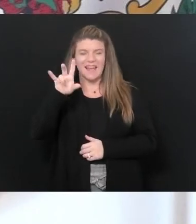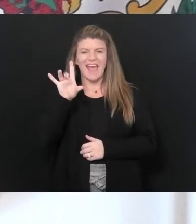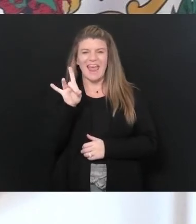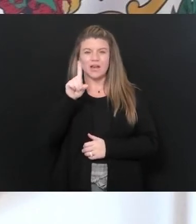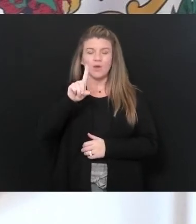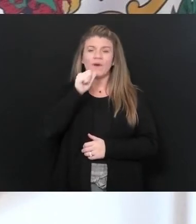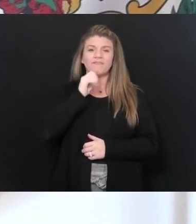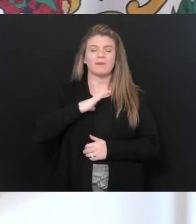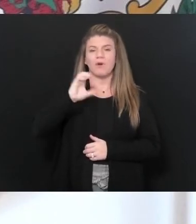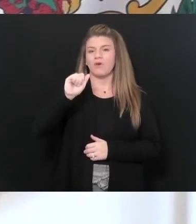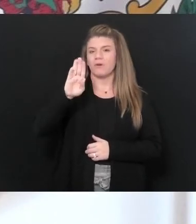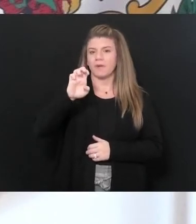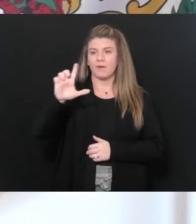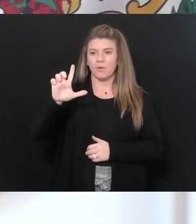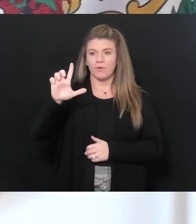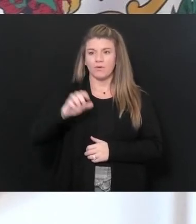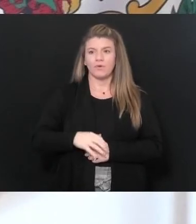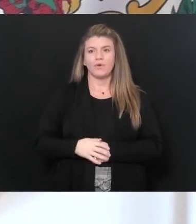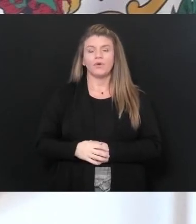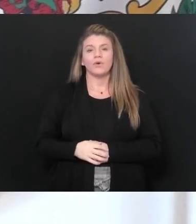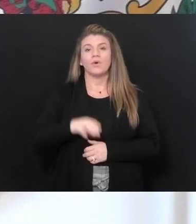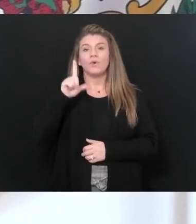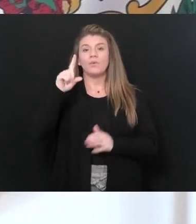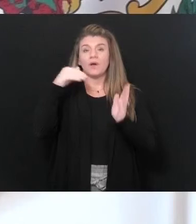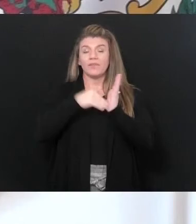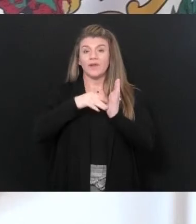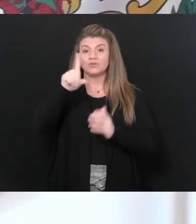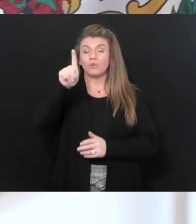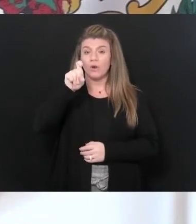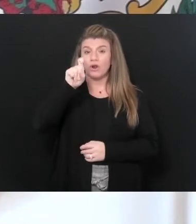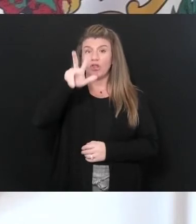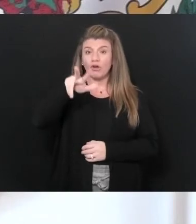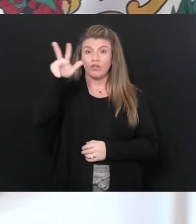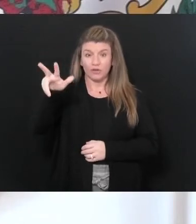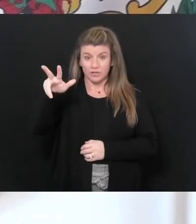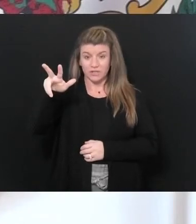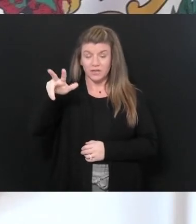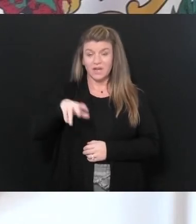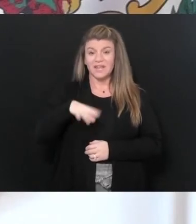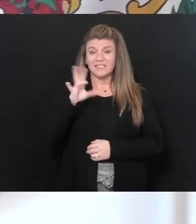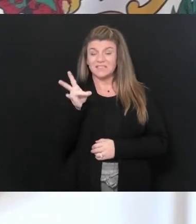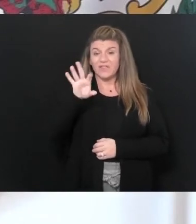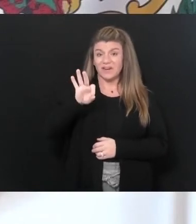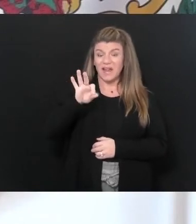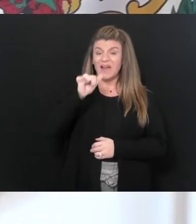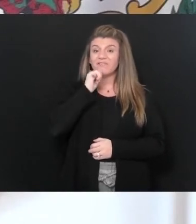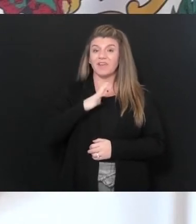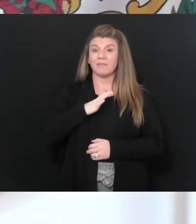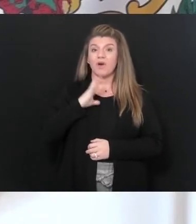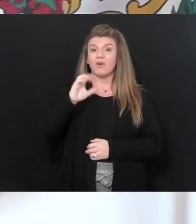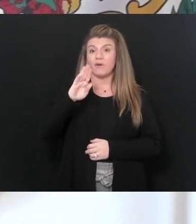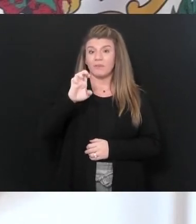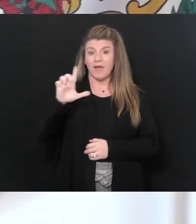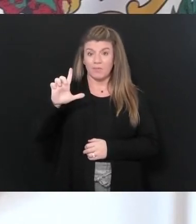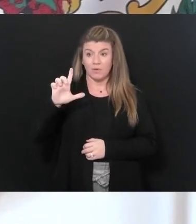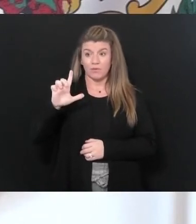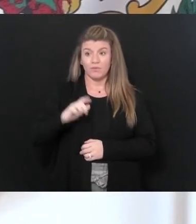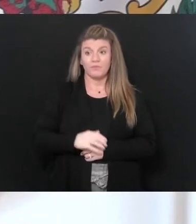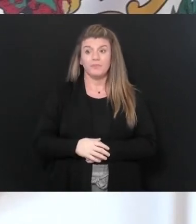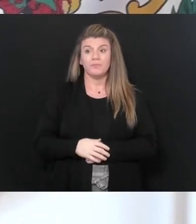81-year-old female from Cabell County. Our 1133rd death, a 79-year-old female from Cabell